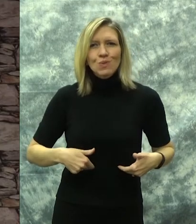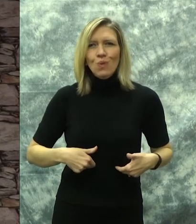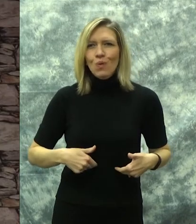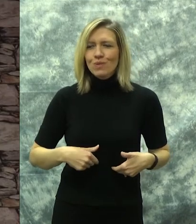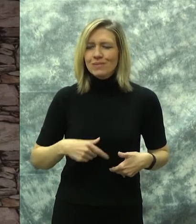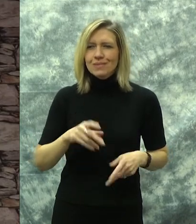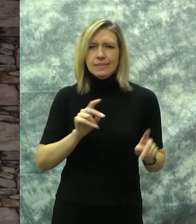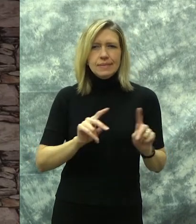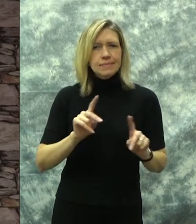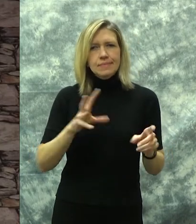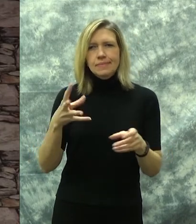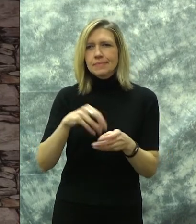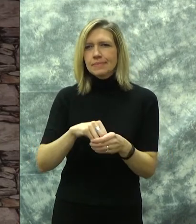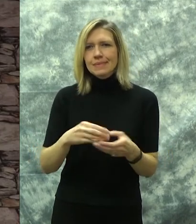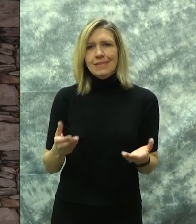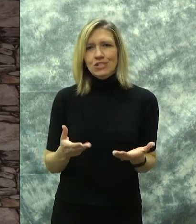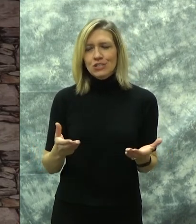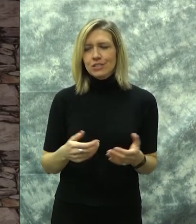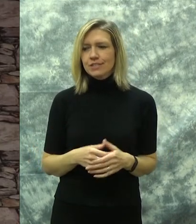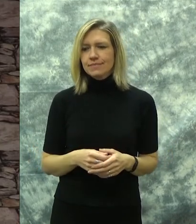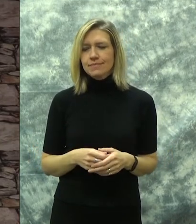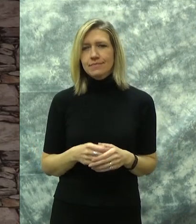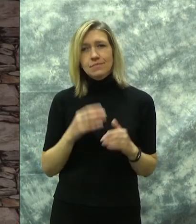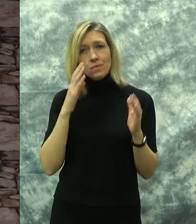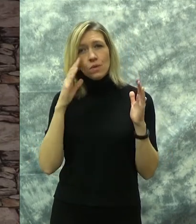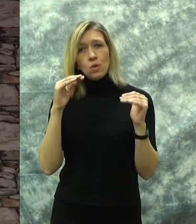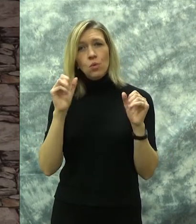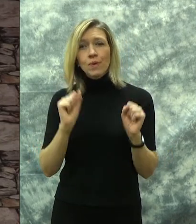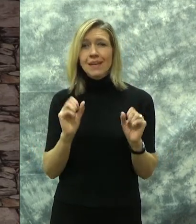that we might seek and learn from each other together.